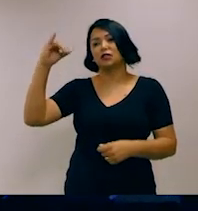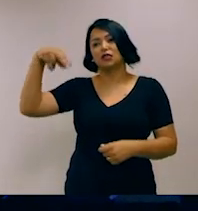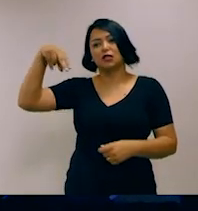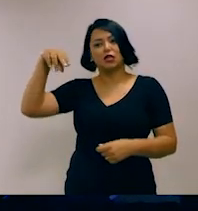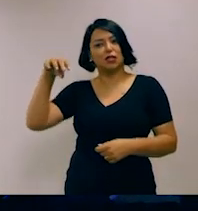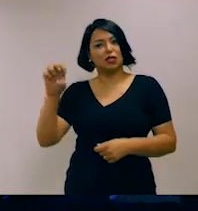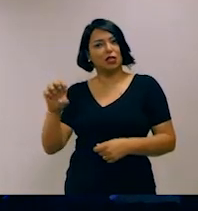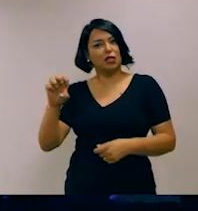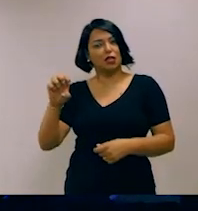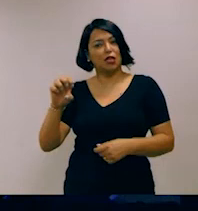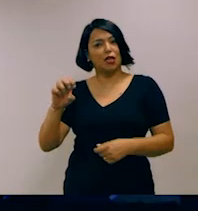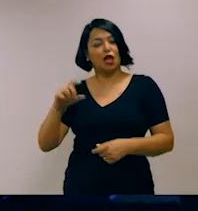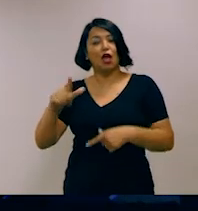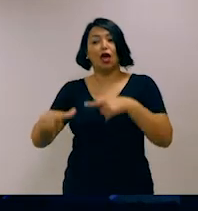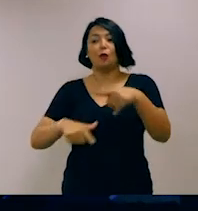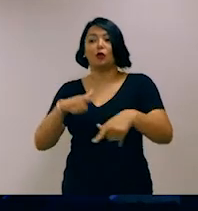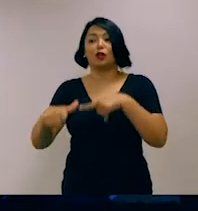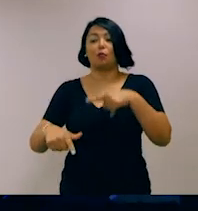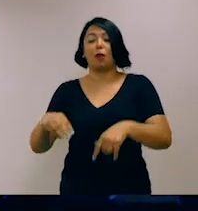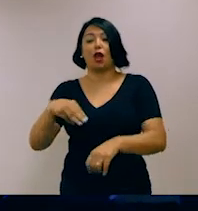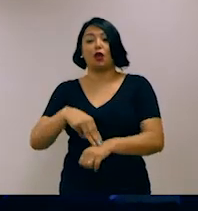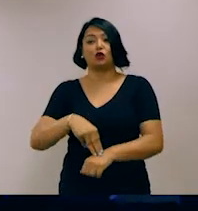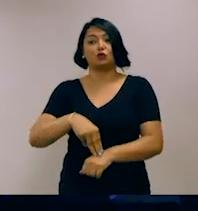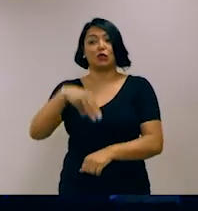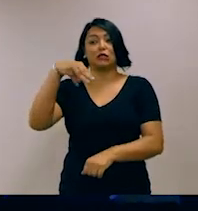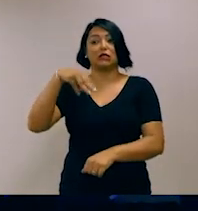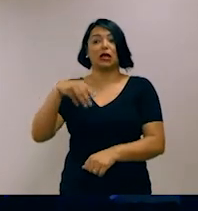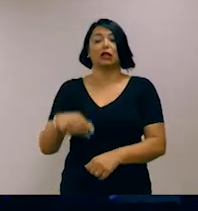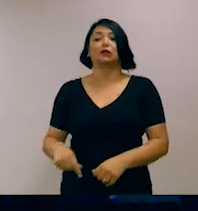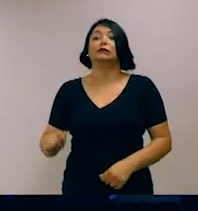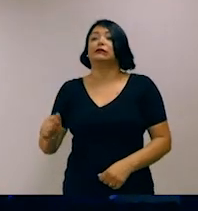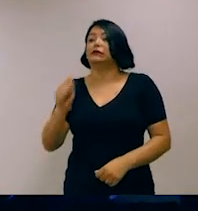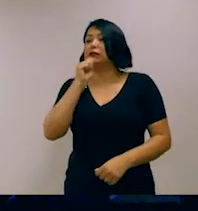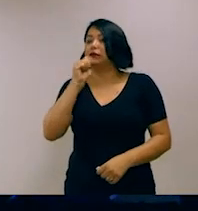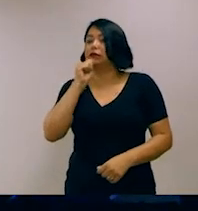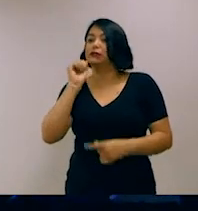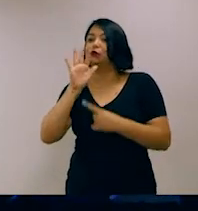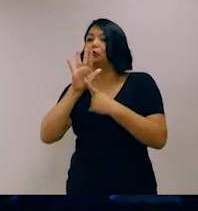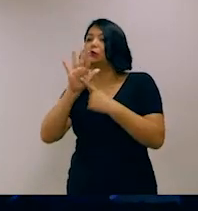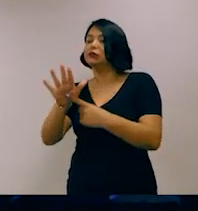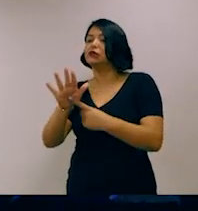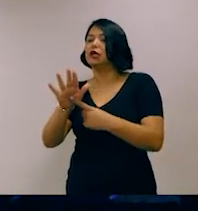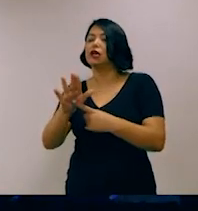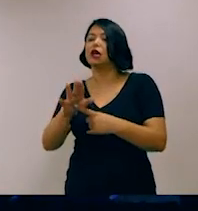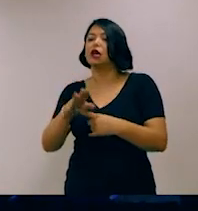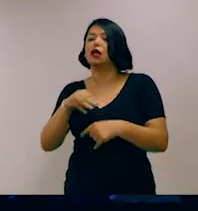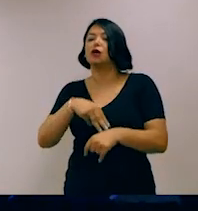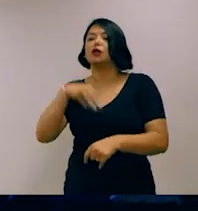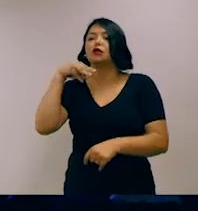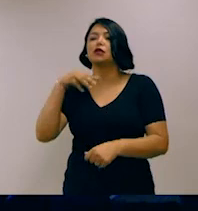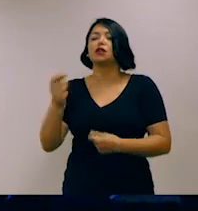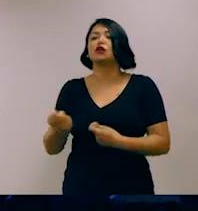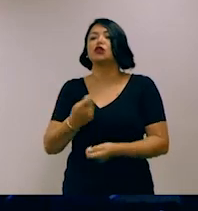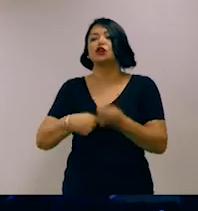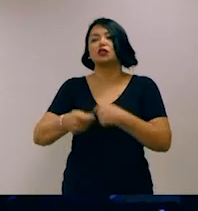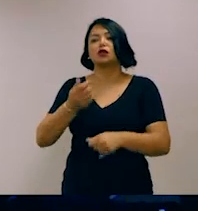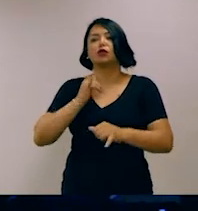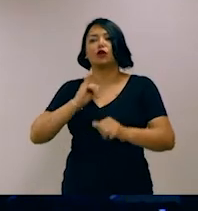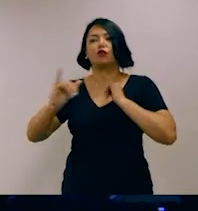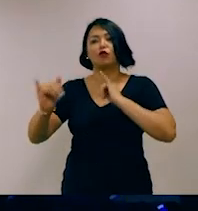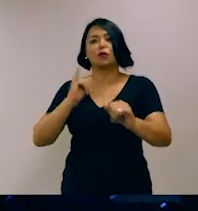Cinema Agency, and I'm going to talk about my master's thesis, master's